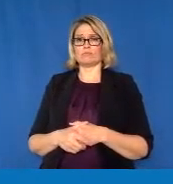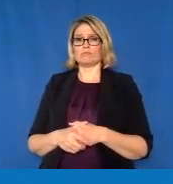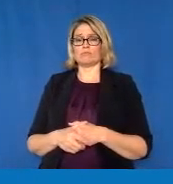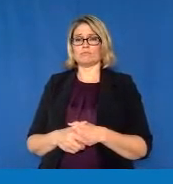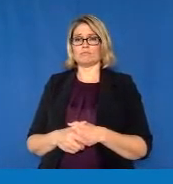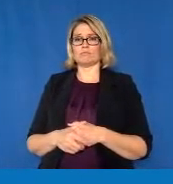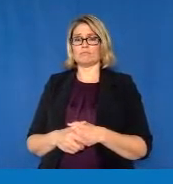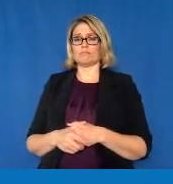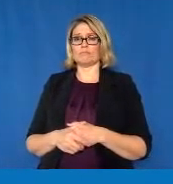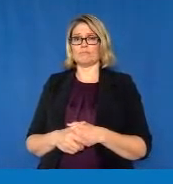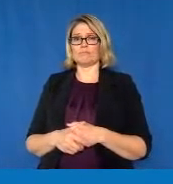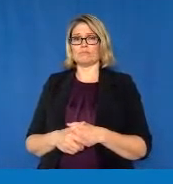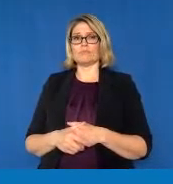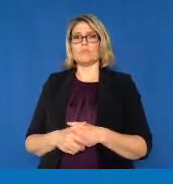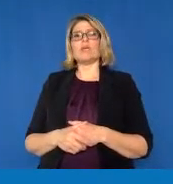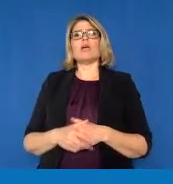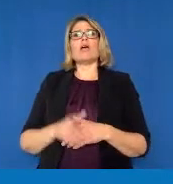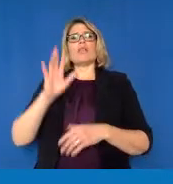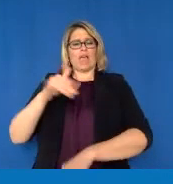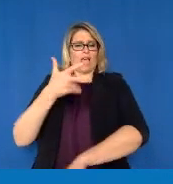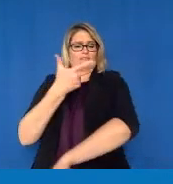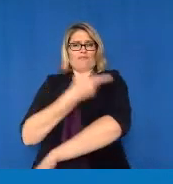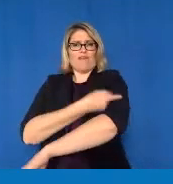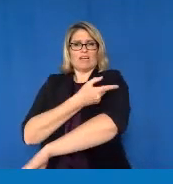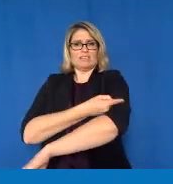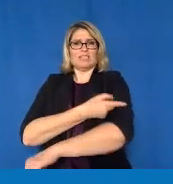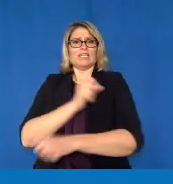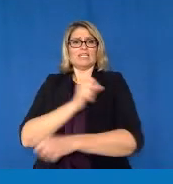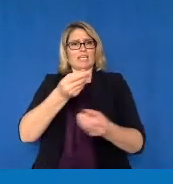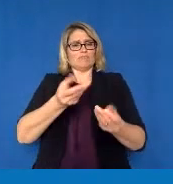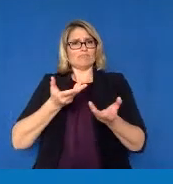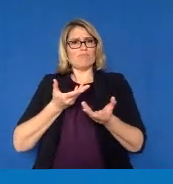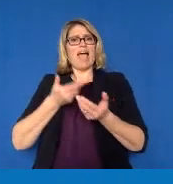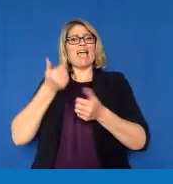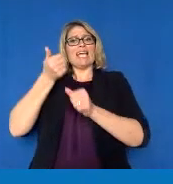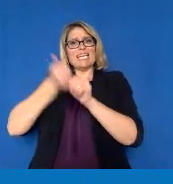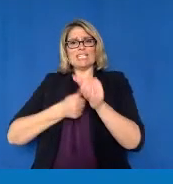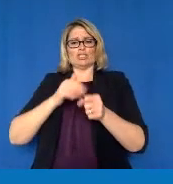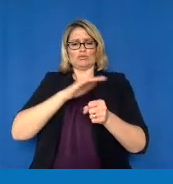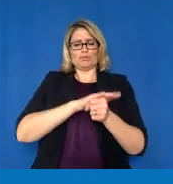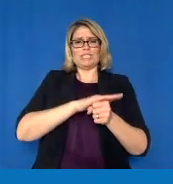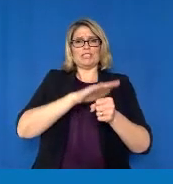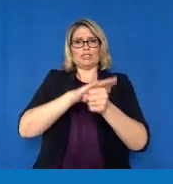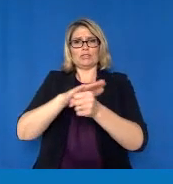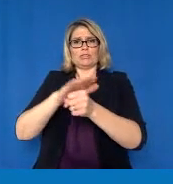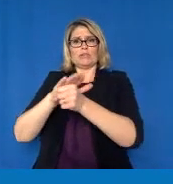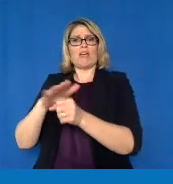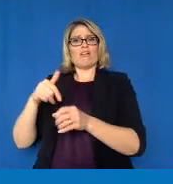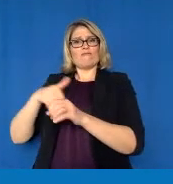explain to us how vaccines will be distributed in various New Brunswick regions and to pharmacies?